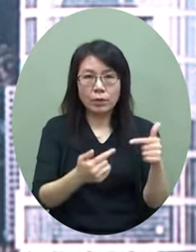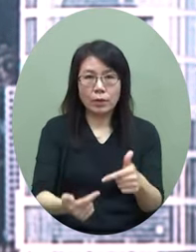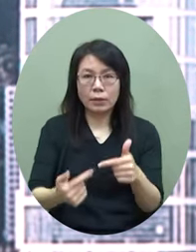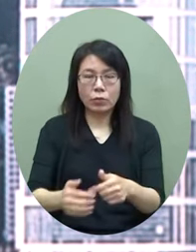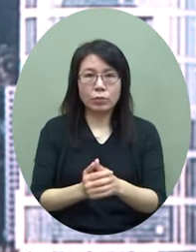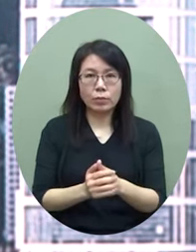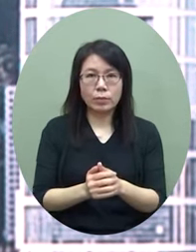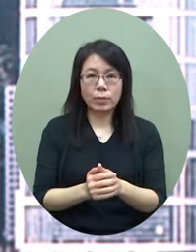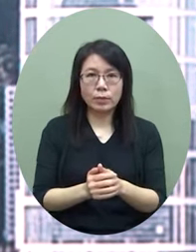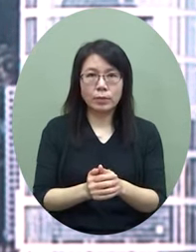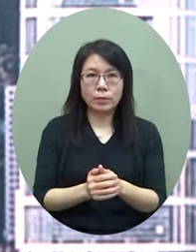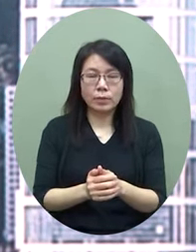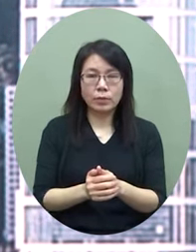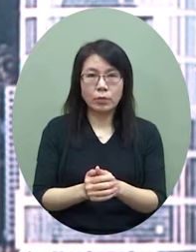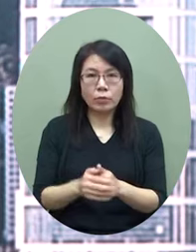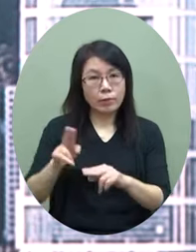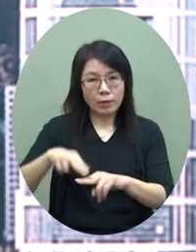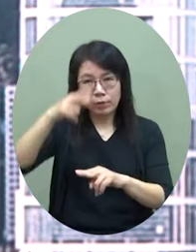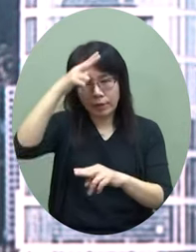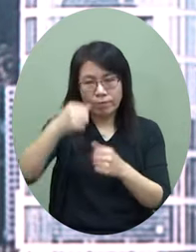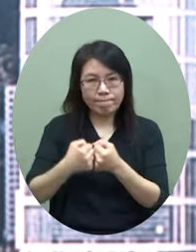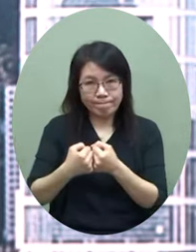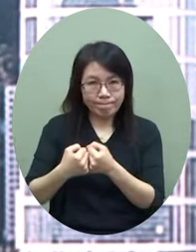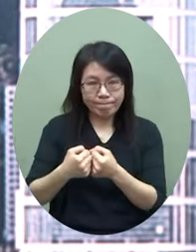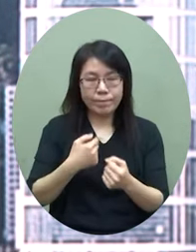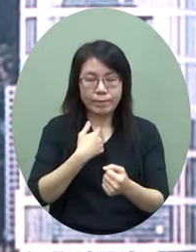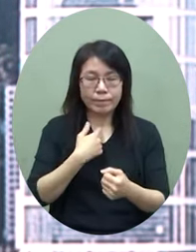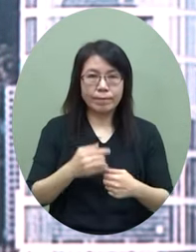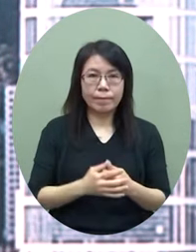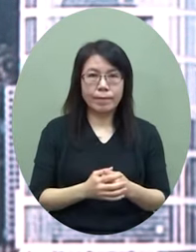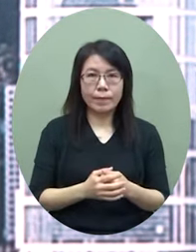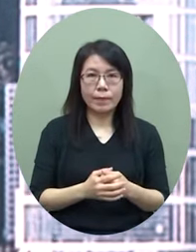to give us support on the issue of vaccine supply